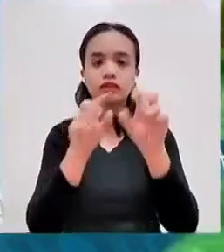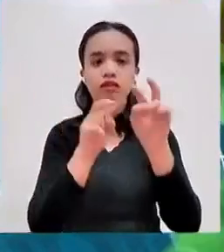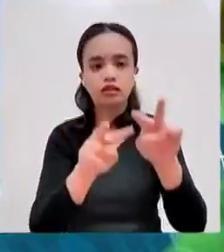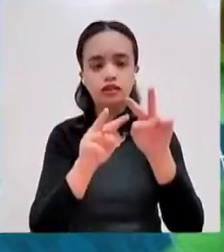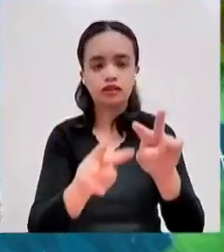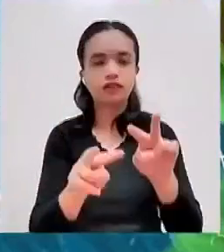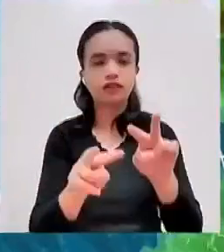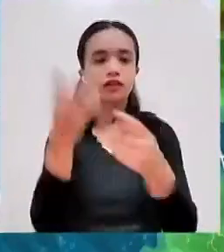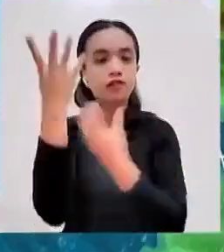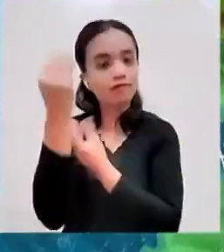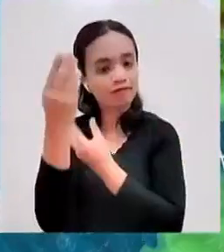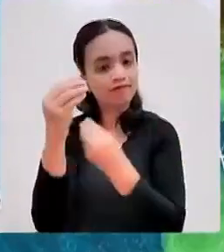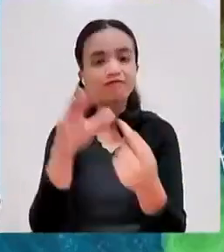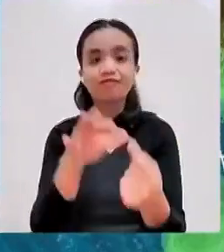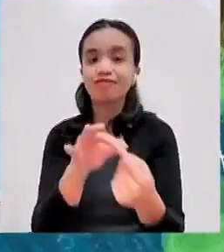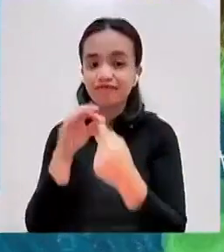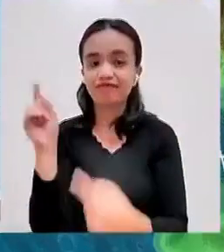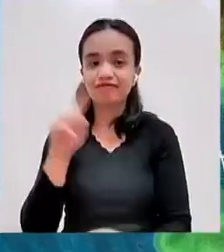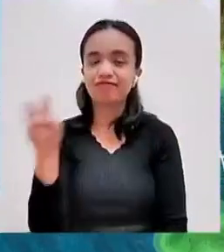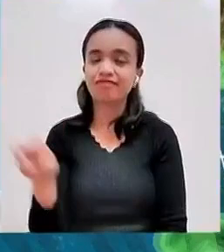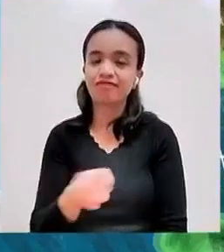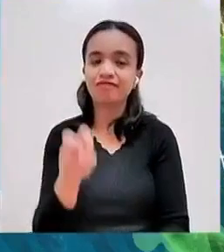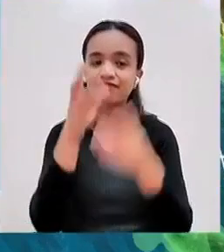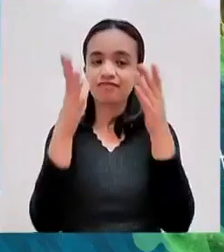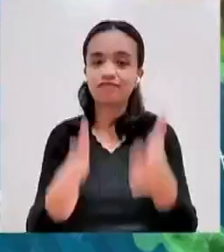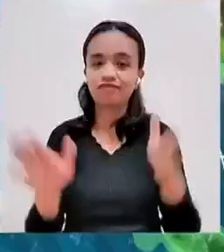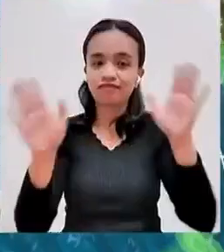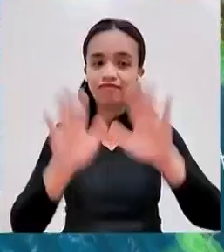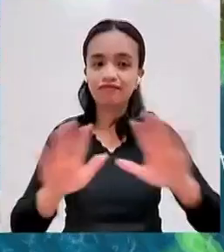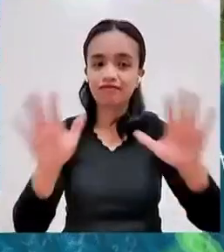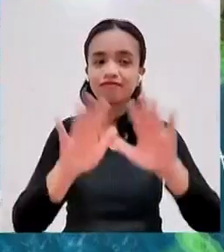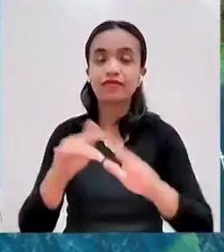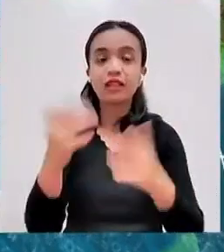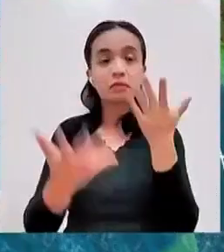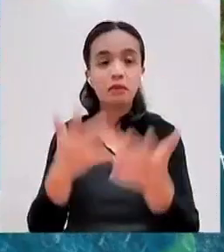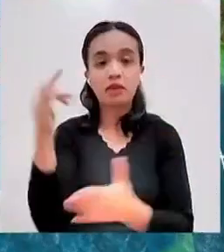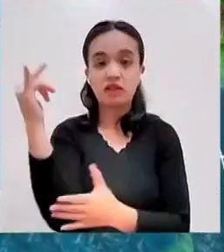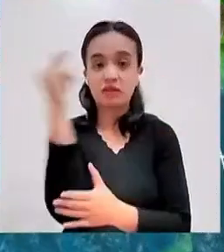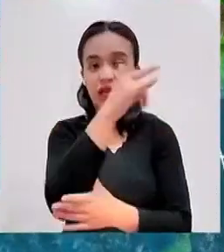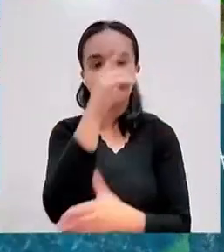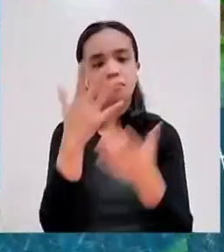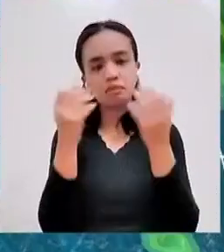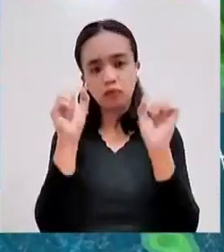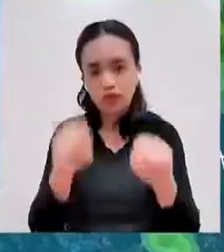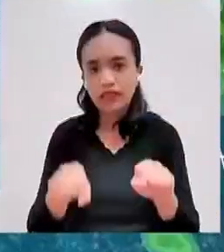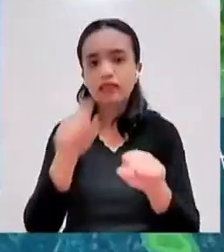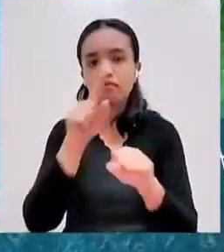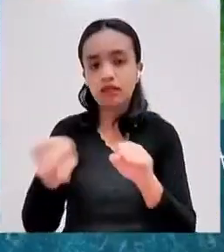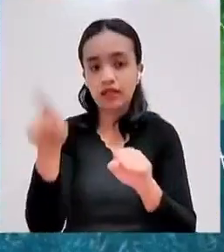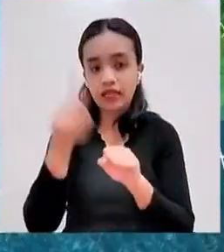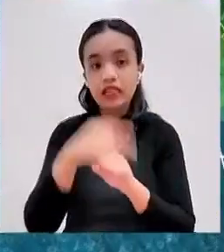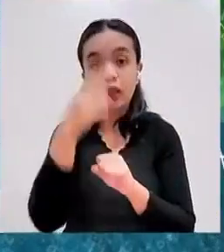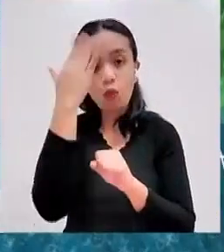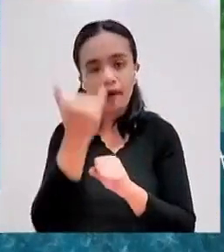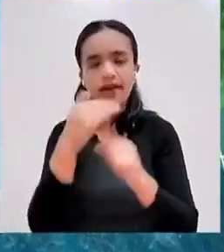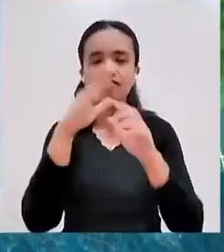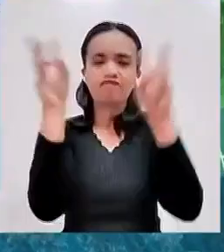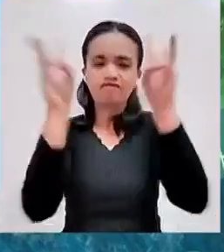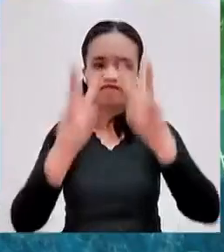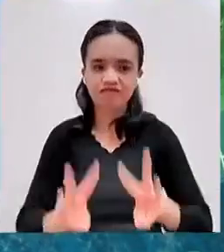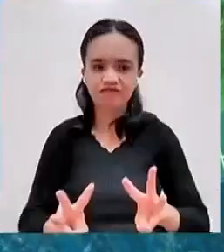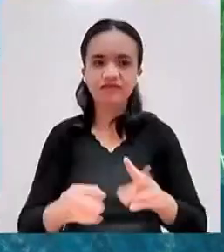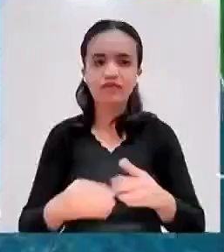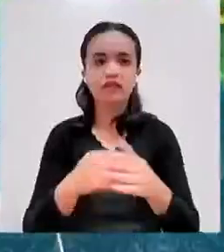updates, especially as for travelers this Sunday and Monday, flights may be canceled due to inclement weather and inter-island travel may be